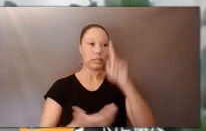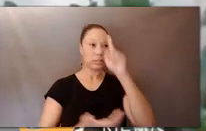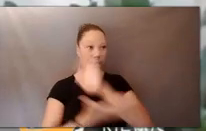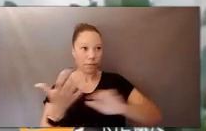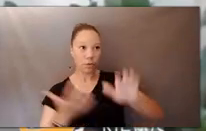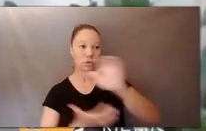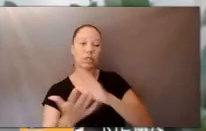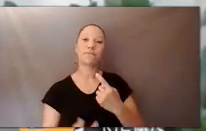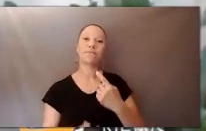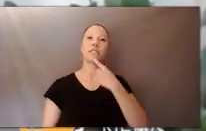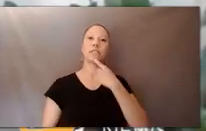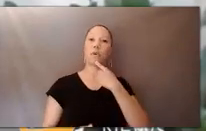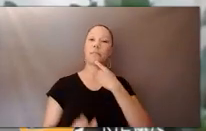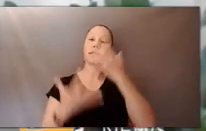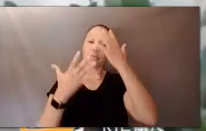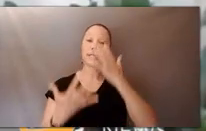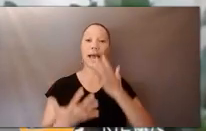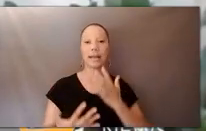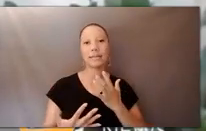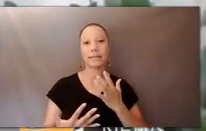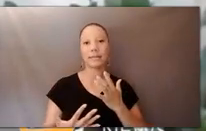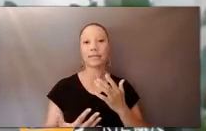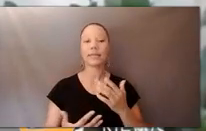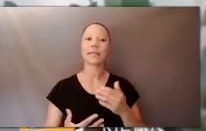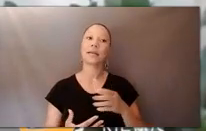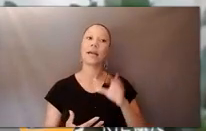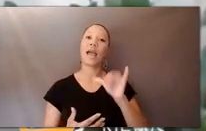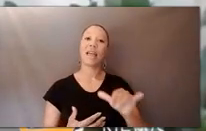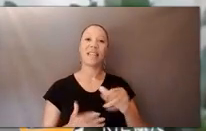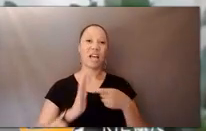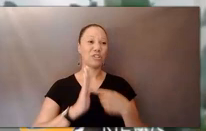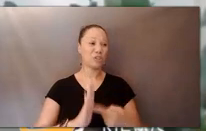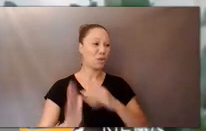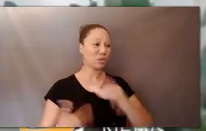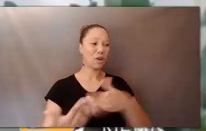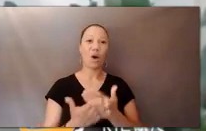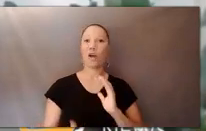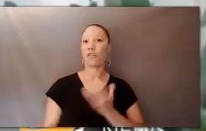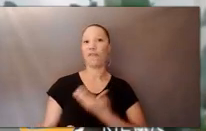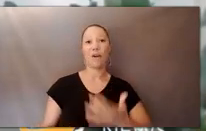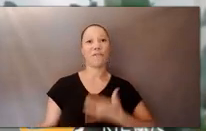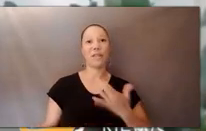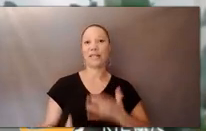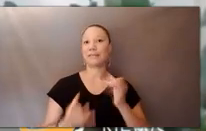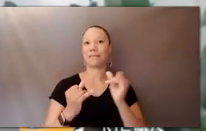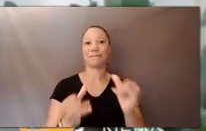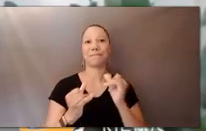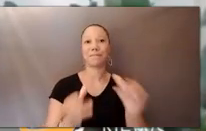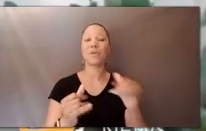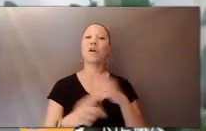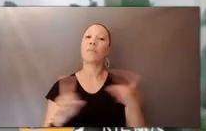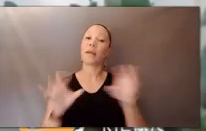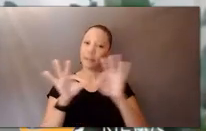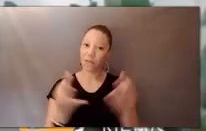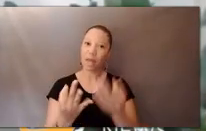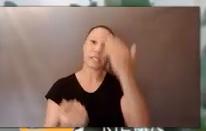and sadness, which reflects what we all feel. But I think that our families know